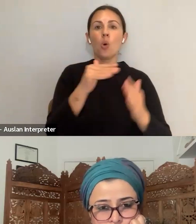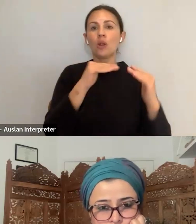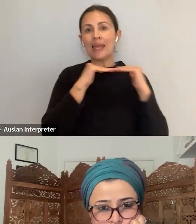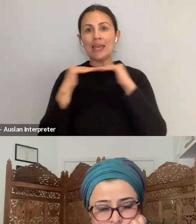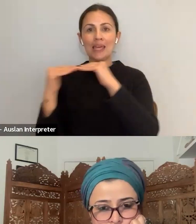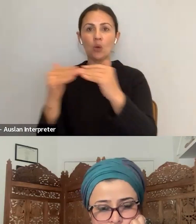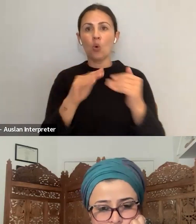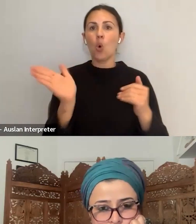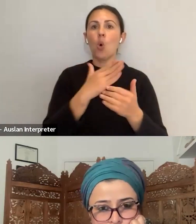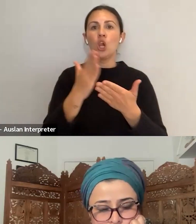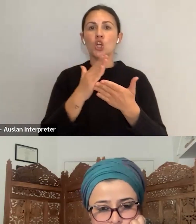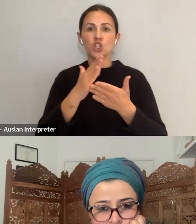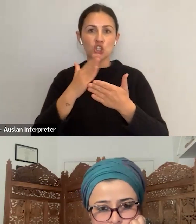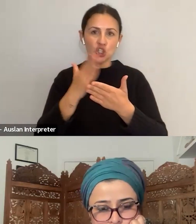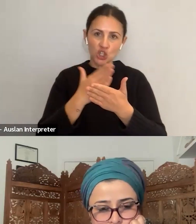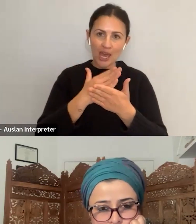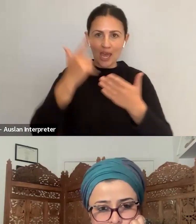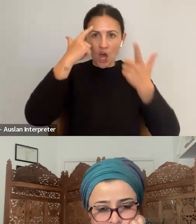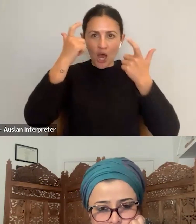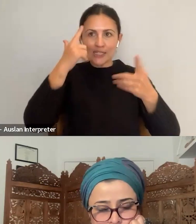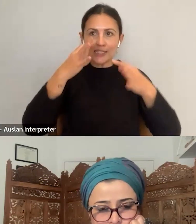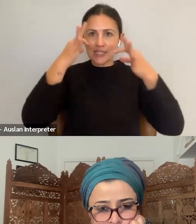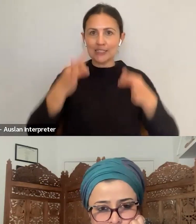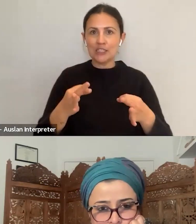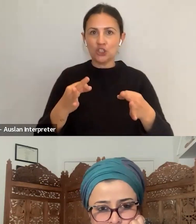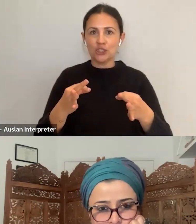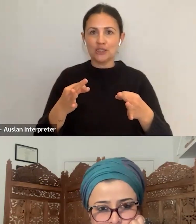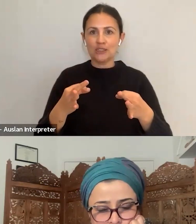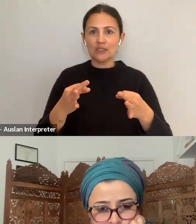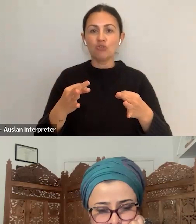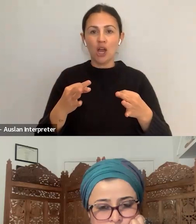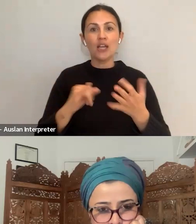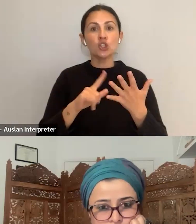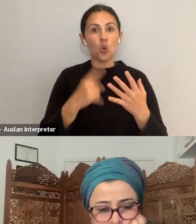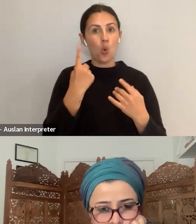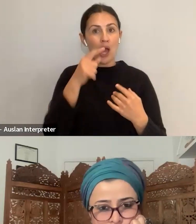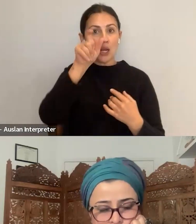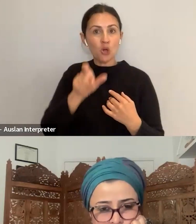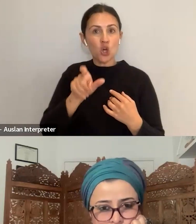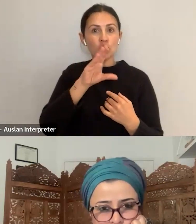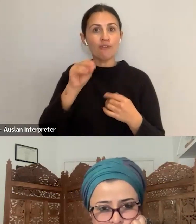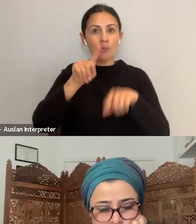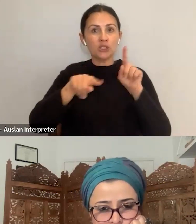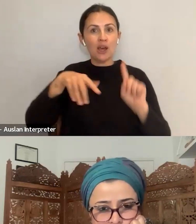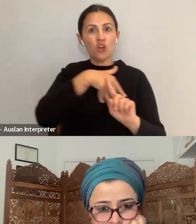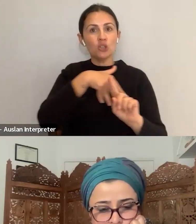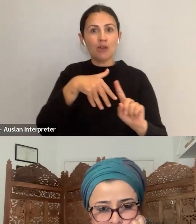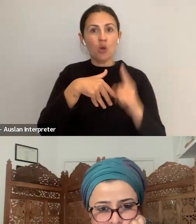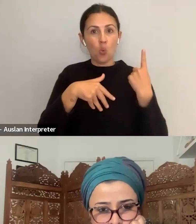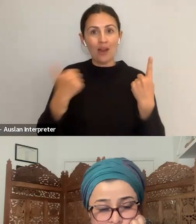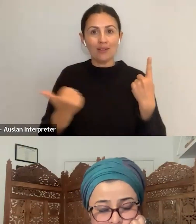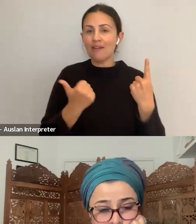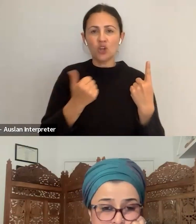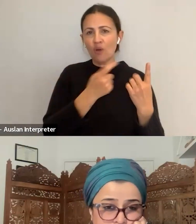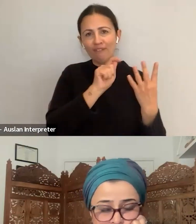process where you have this collective group of people, they have a shared language and understanding, they're informed, and that's actually their duty.